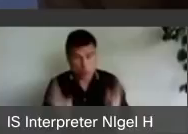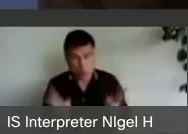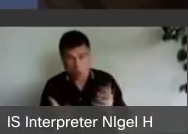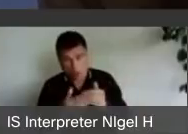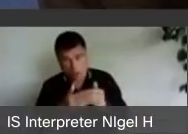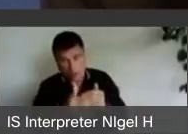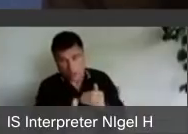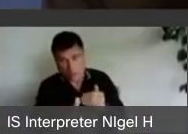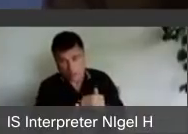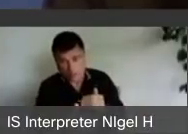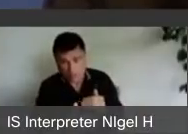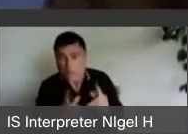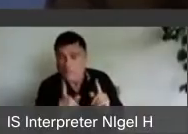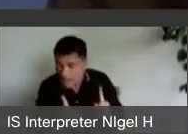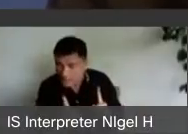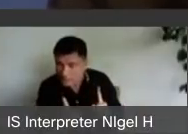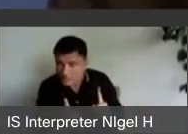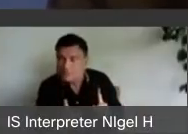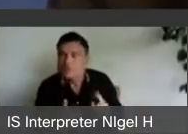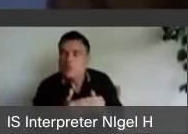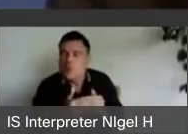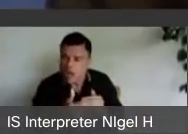and inclusivity.